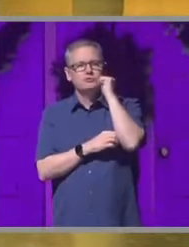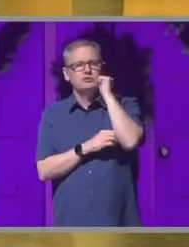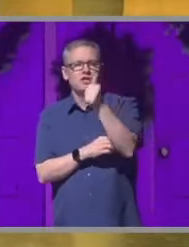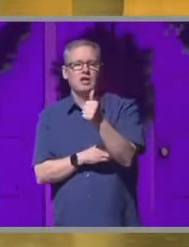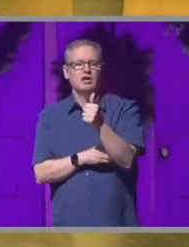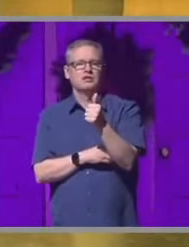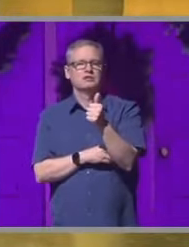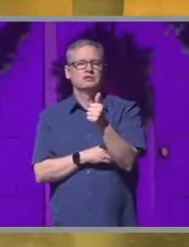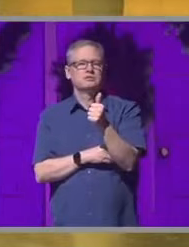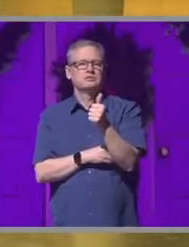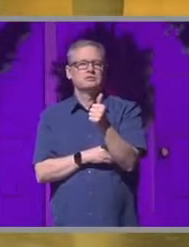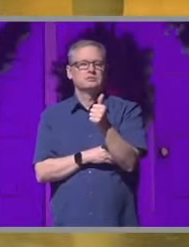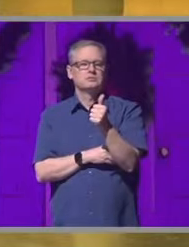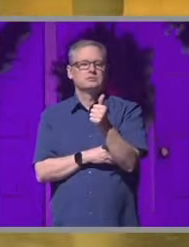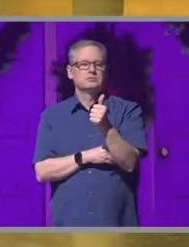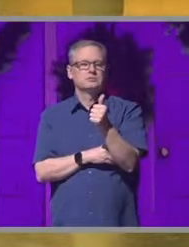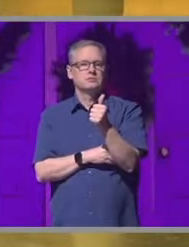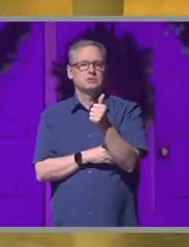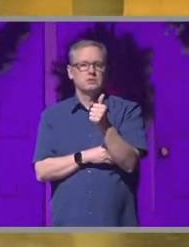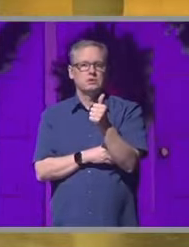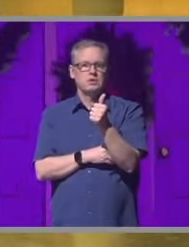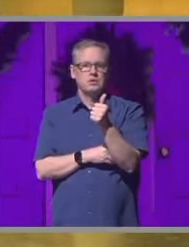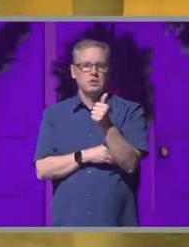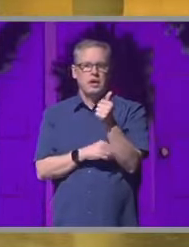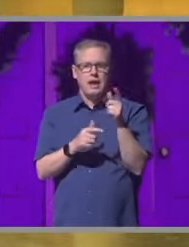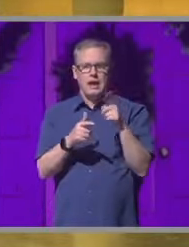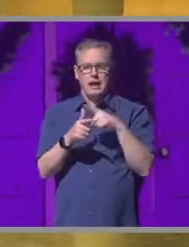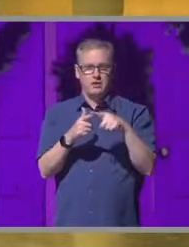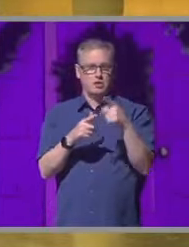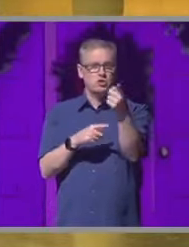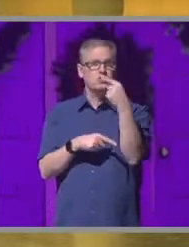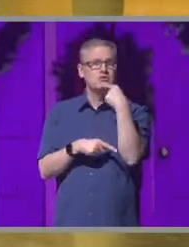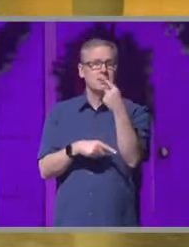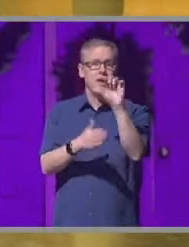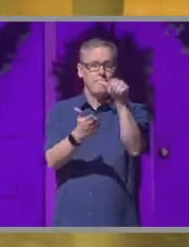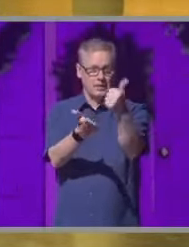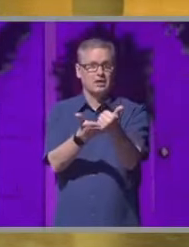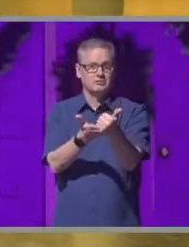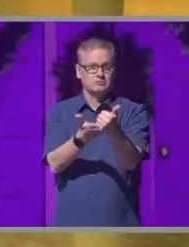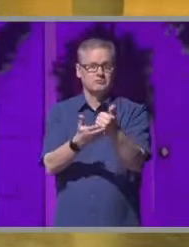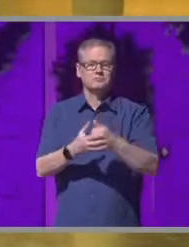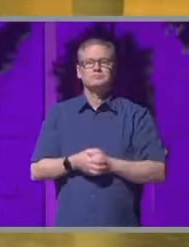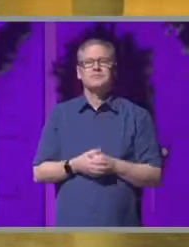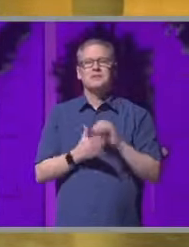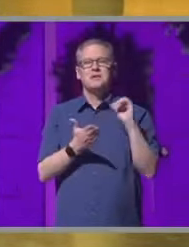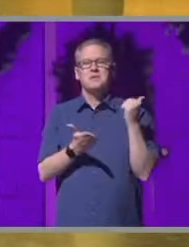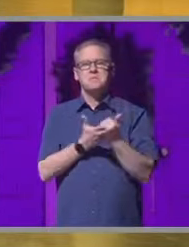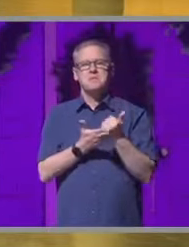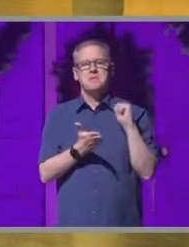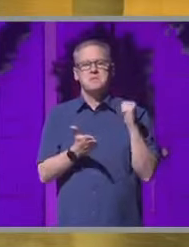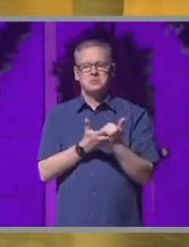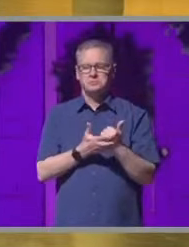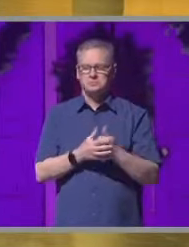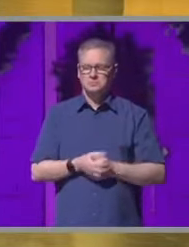day. And across the camera, can you just say amen? Amen.